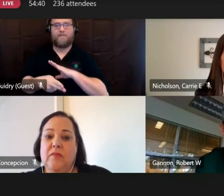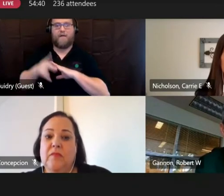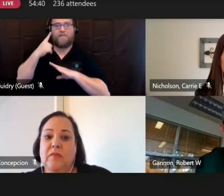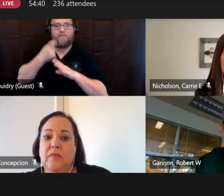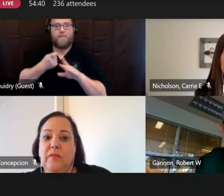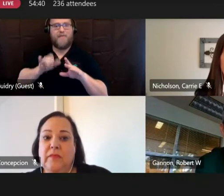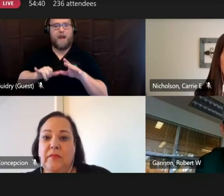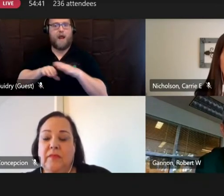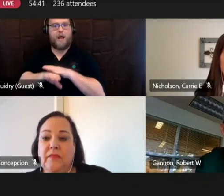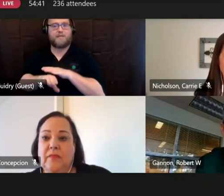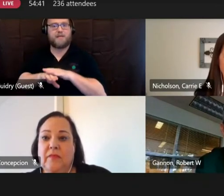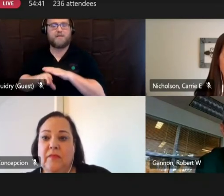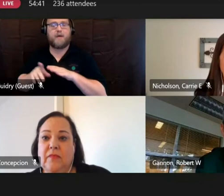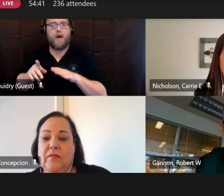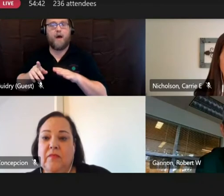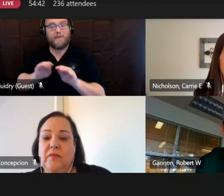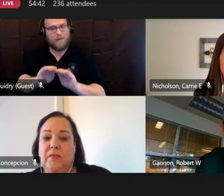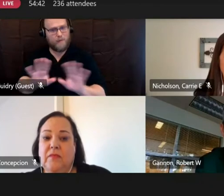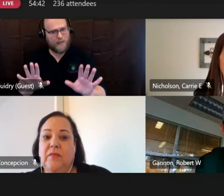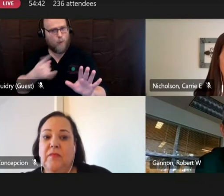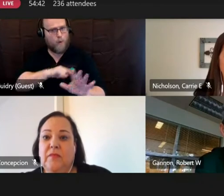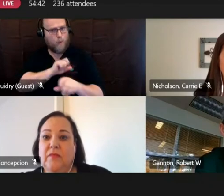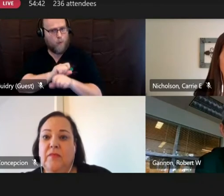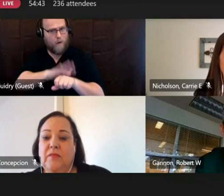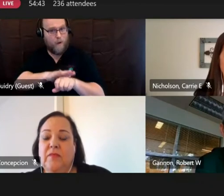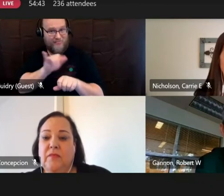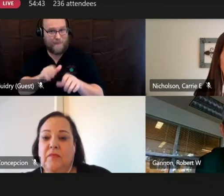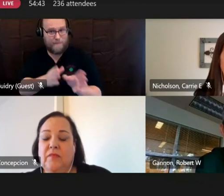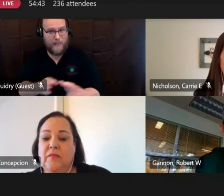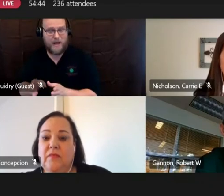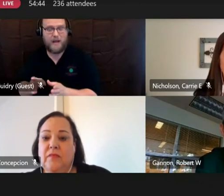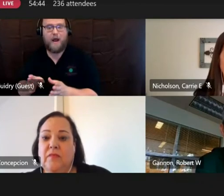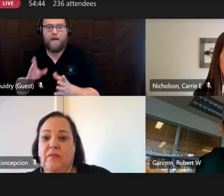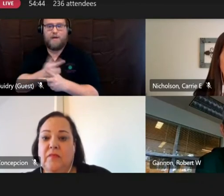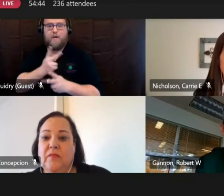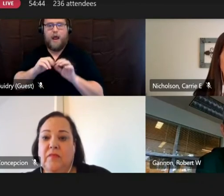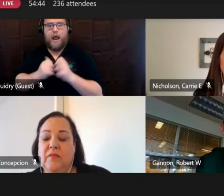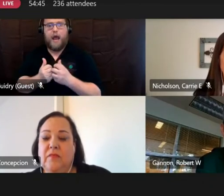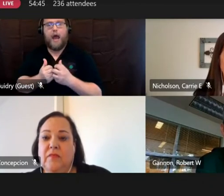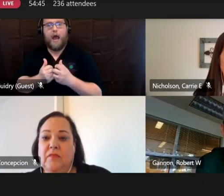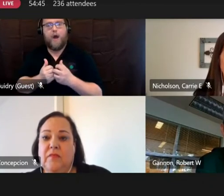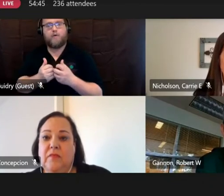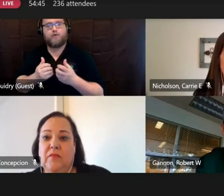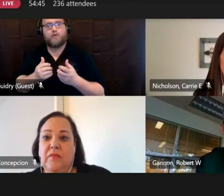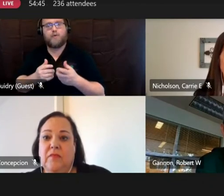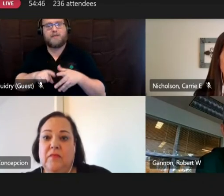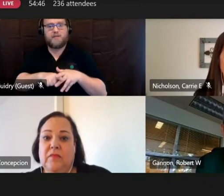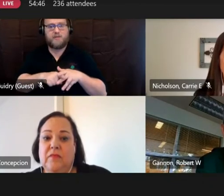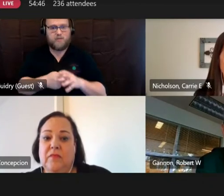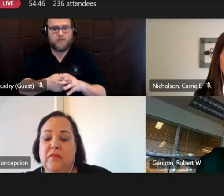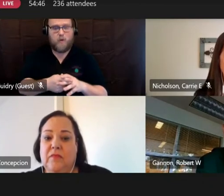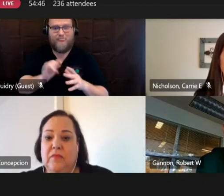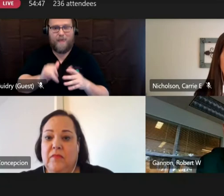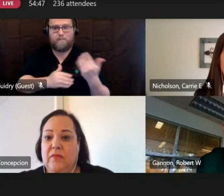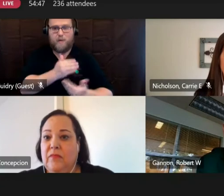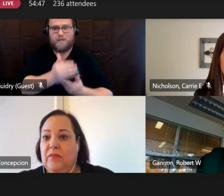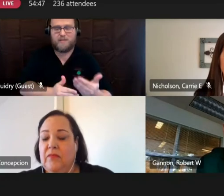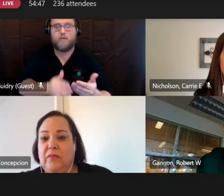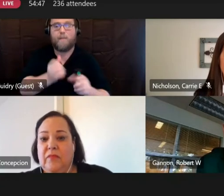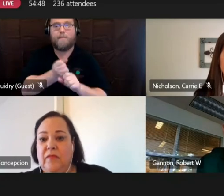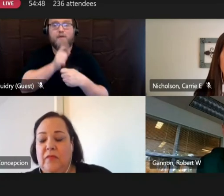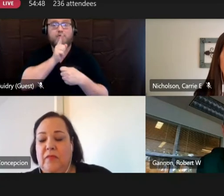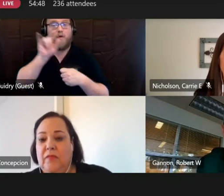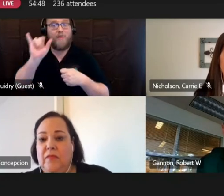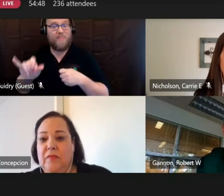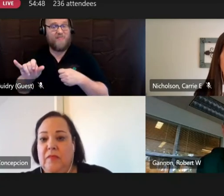and figuring out how to roll it out, making sure those laptops are available and ready for the coming academic year. Dr. Scarlett, Dr.